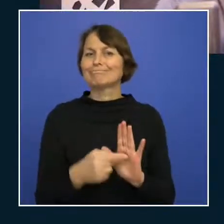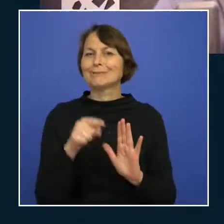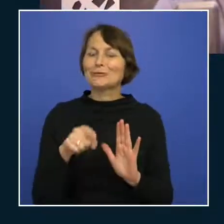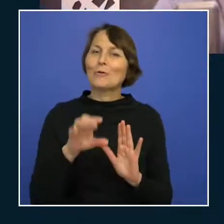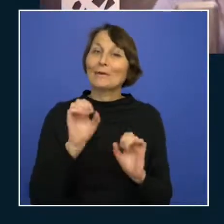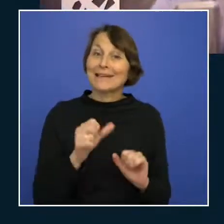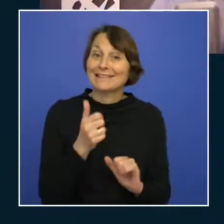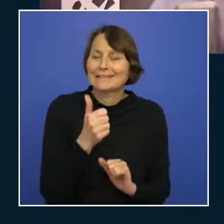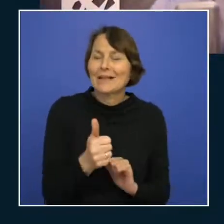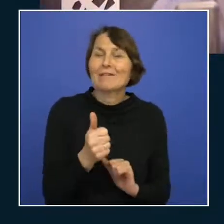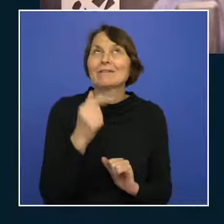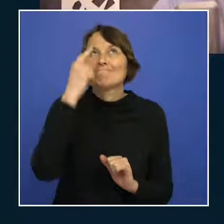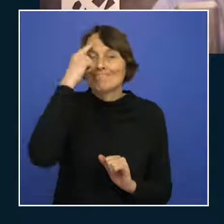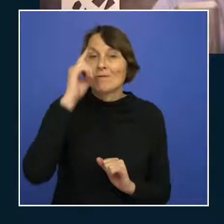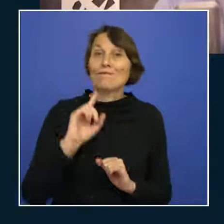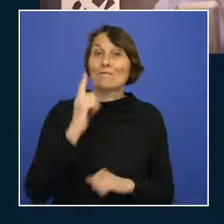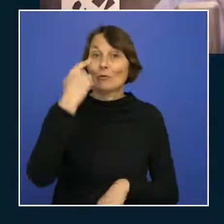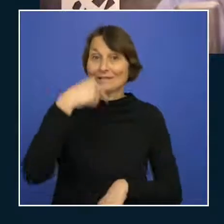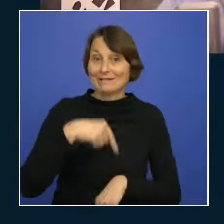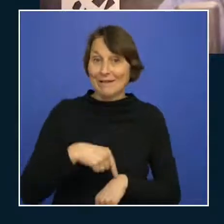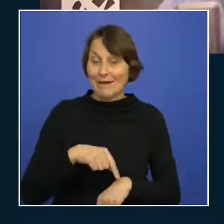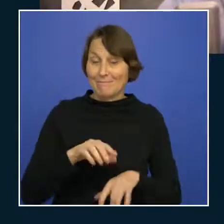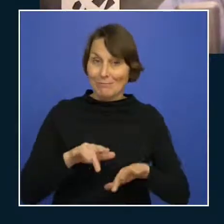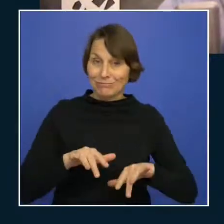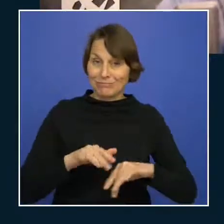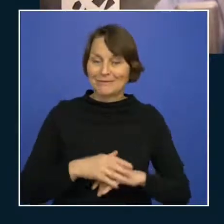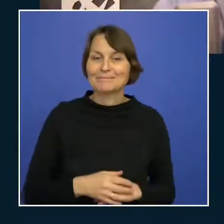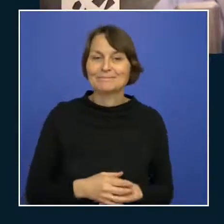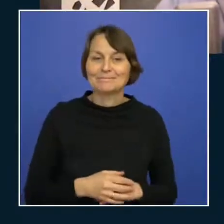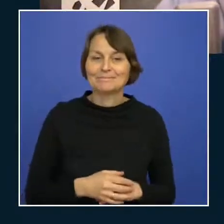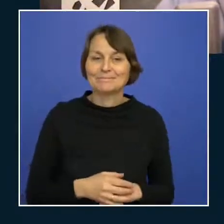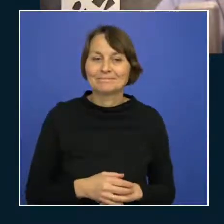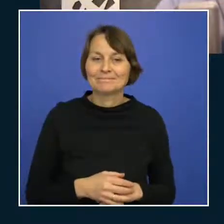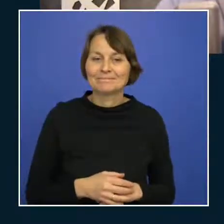scratch. So Dawood, where are you?